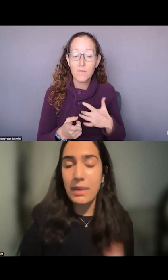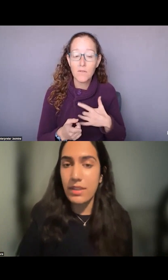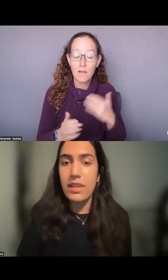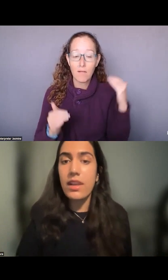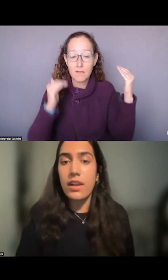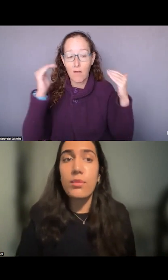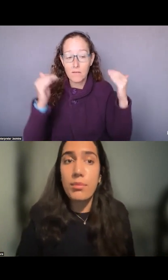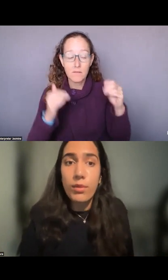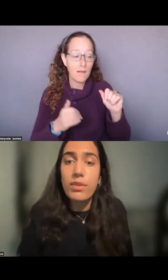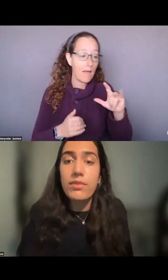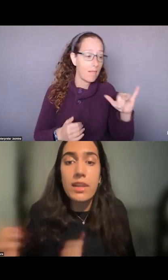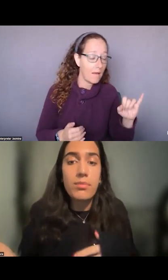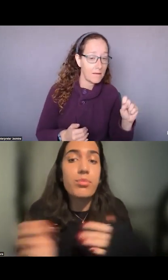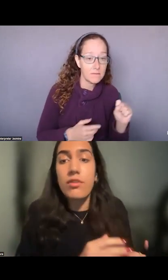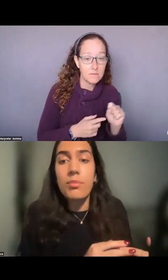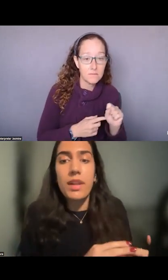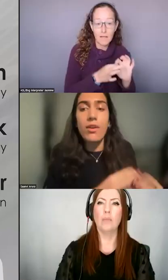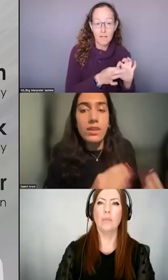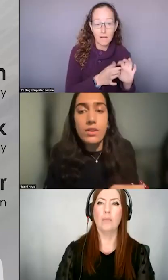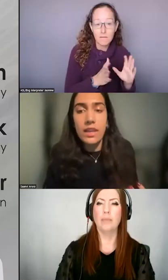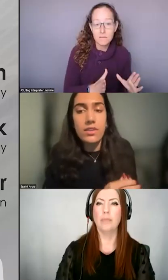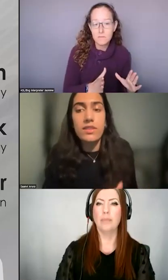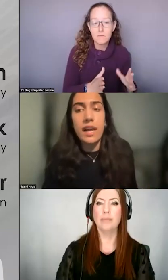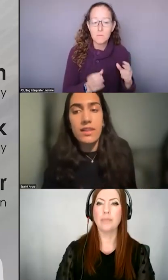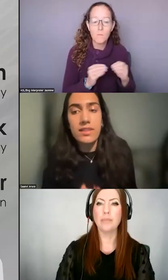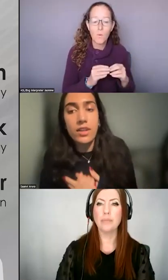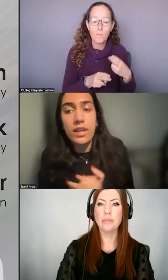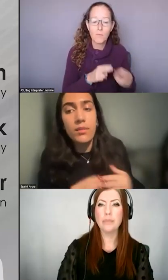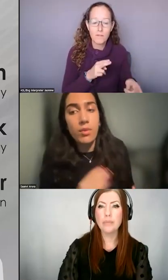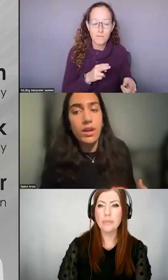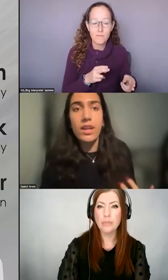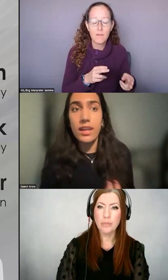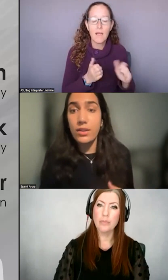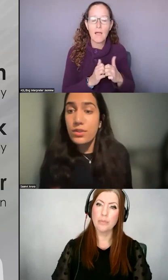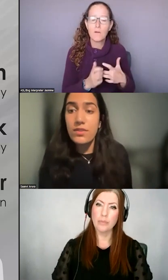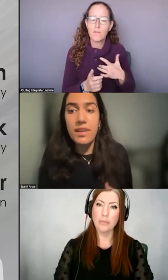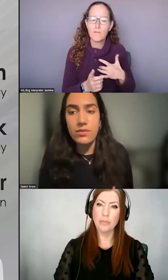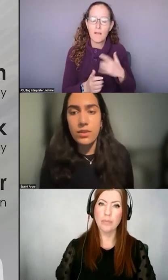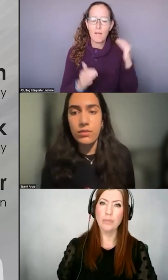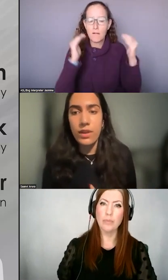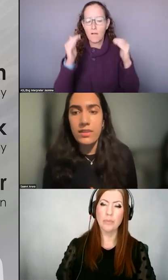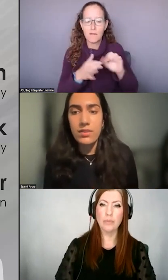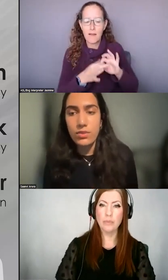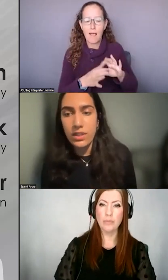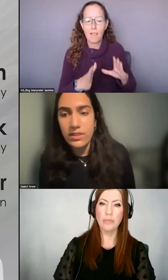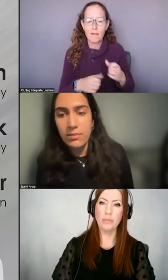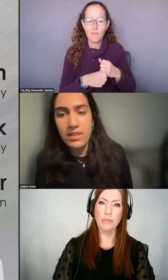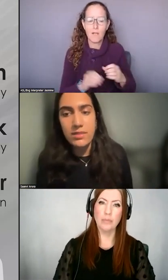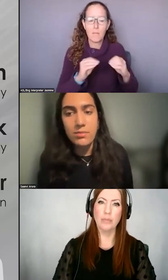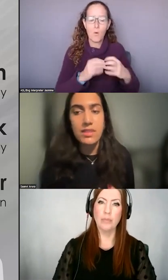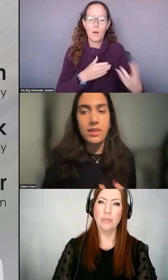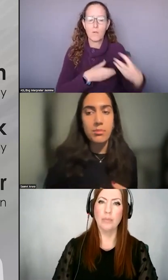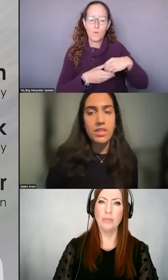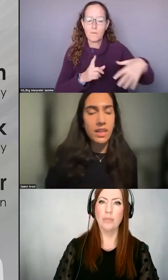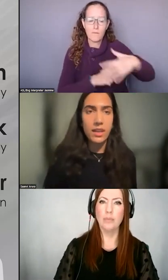maybe keep this a little bit more brief, but how do you think adults and allies can create a more inclusive space for youth voice and social justice